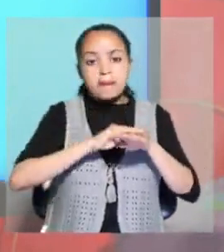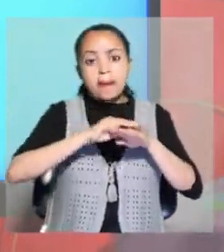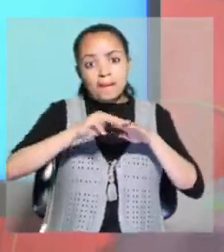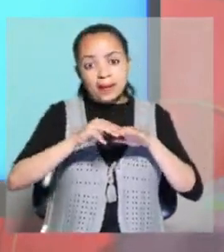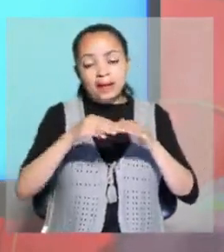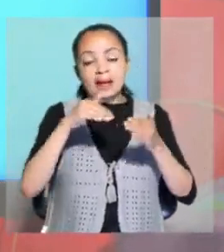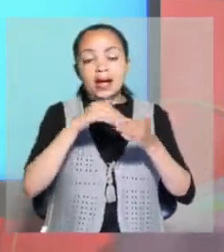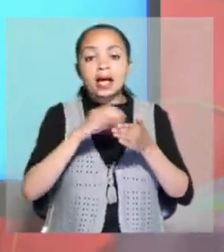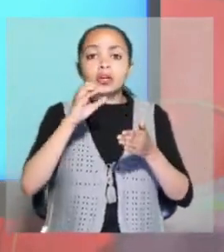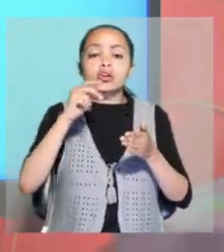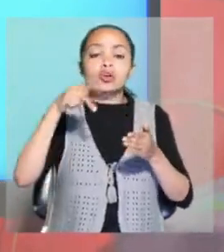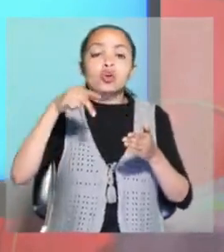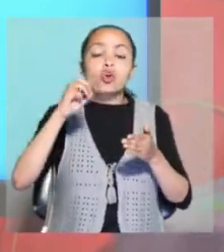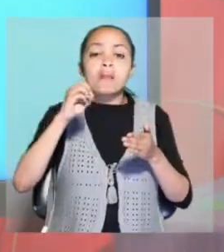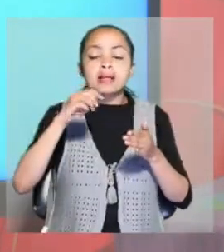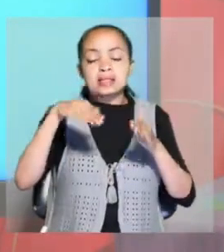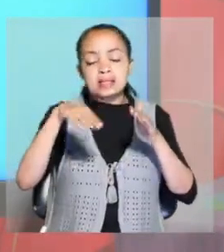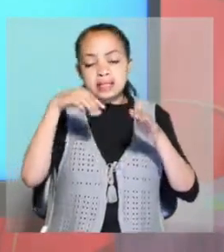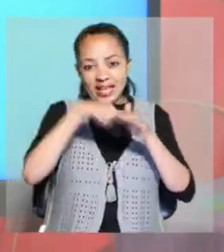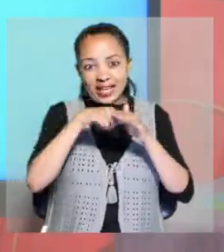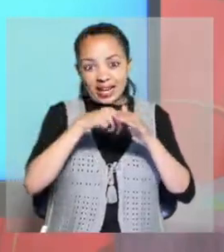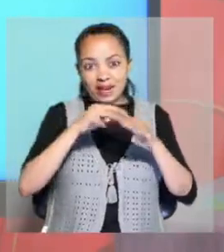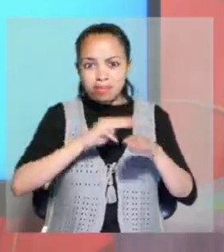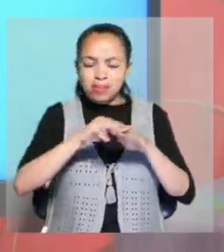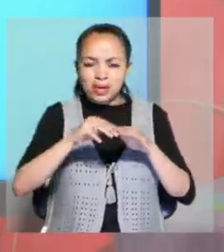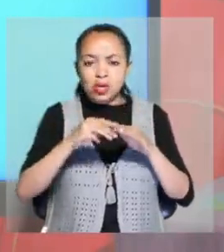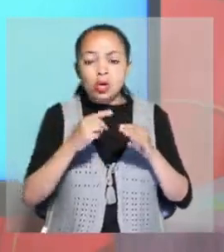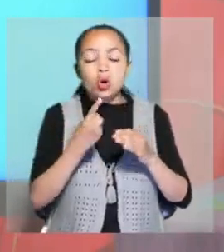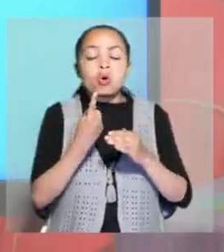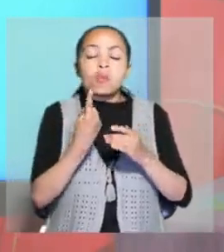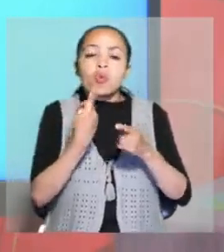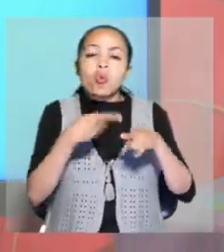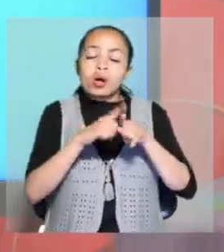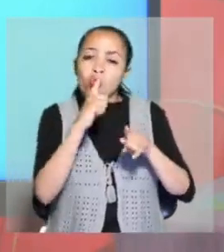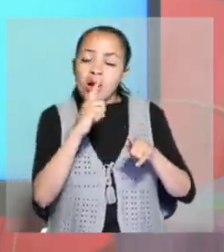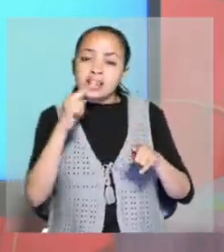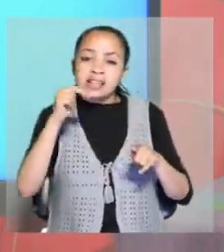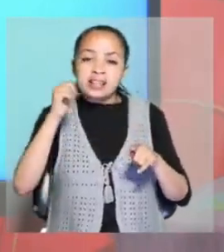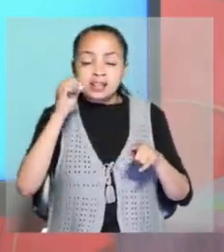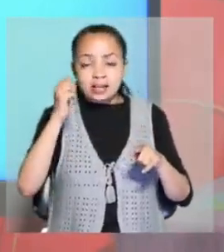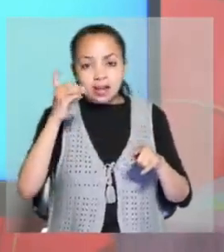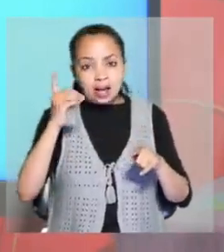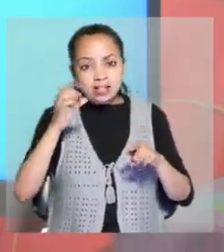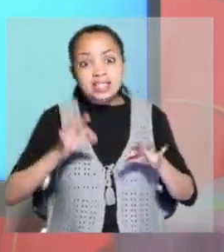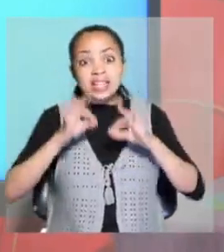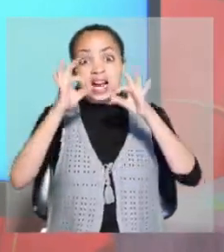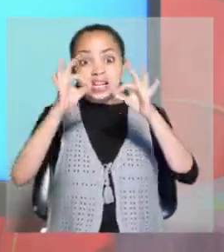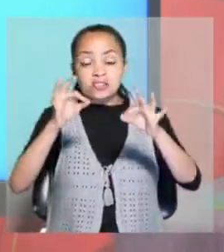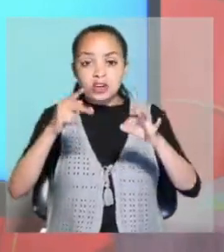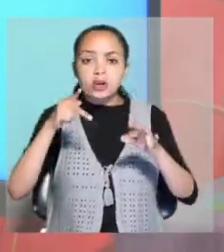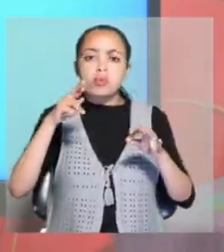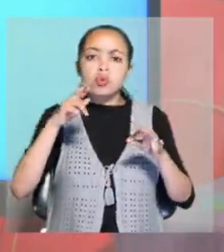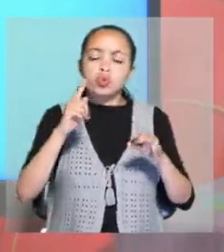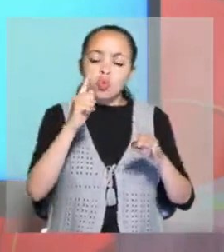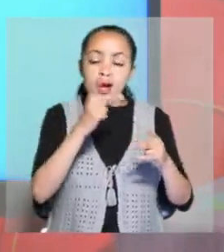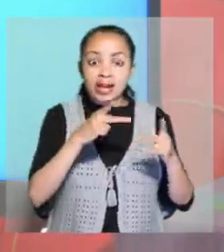chloroplast inner membrane. Here, when one NAD molecule become transfer proton from